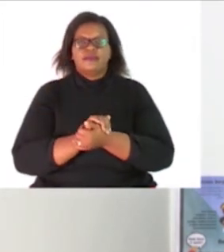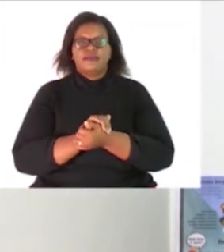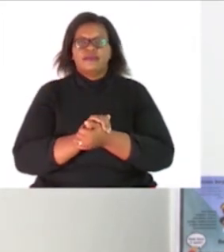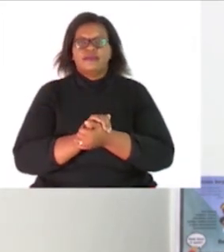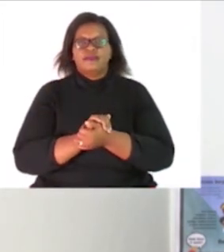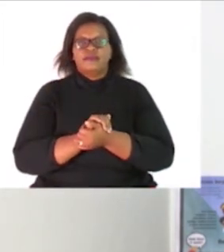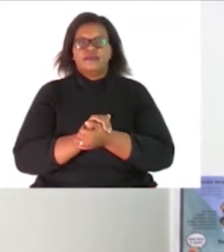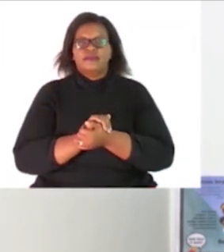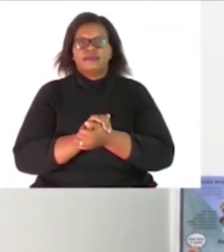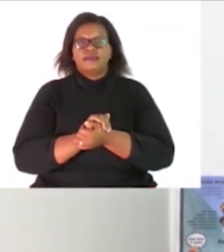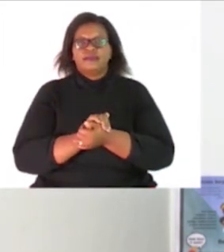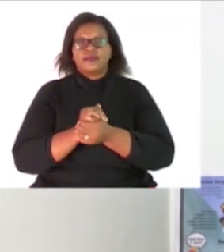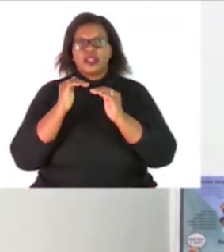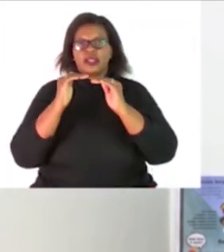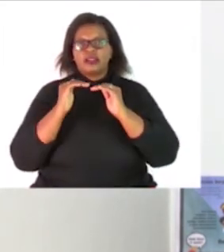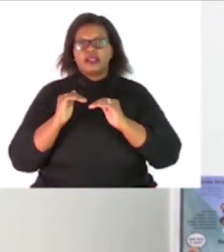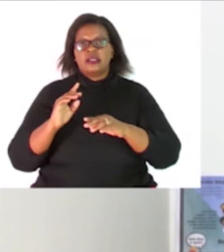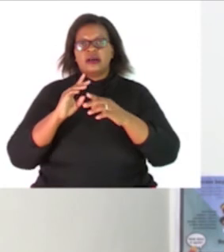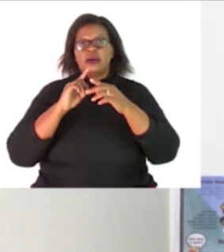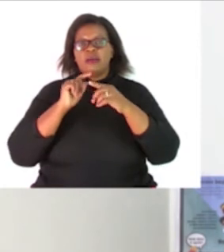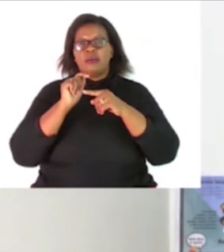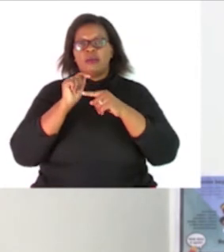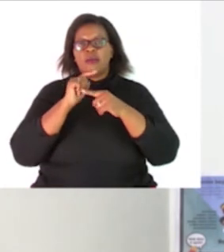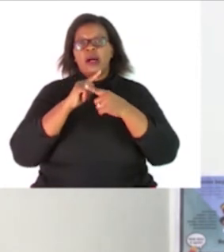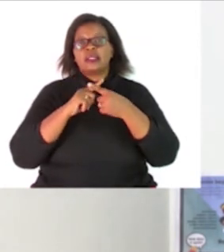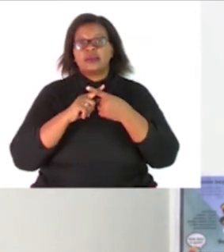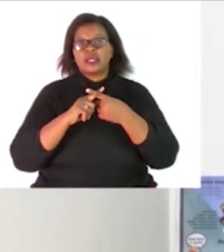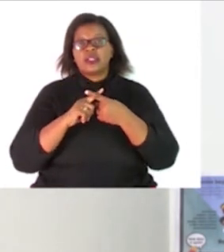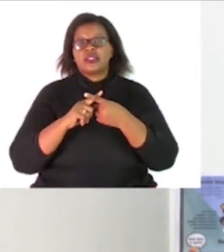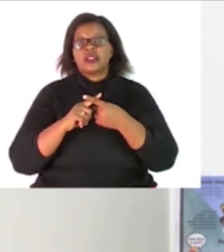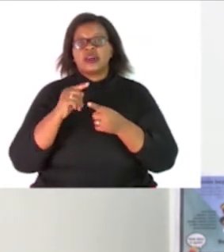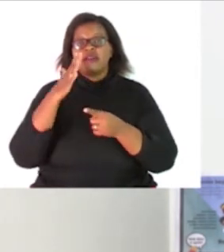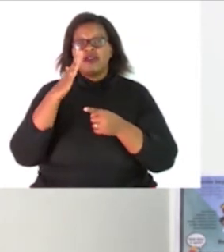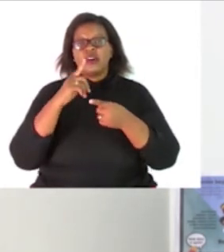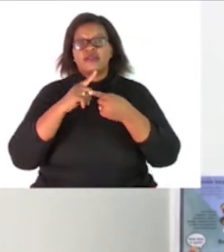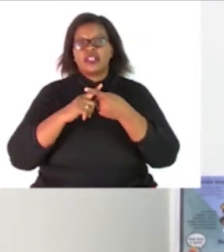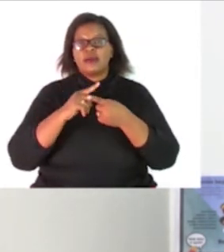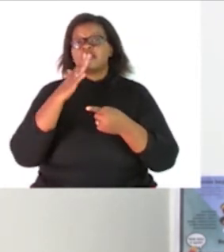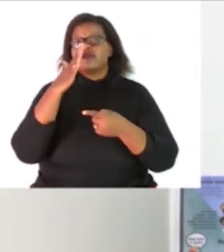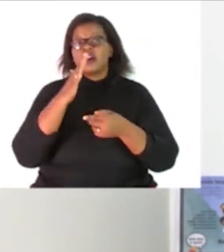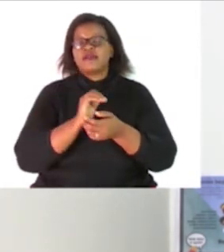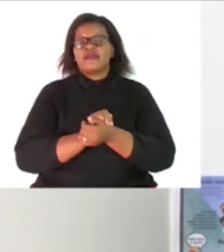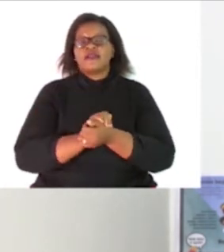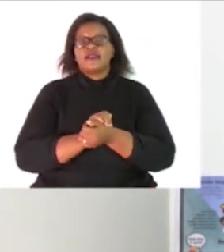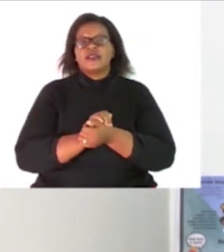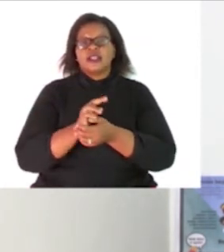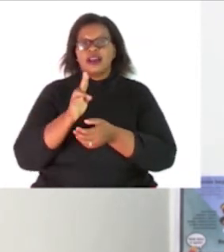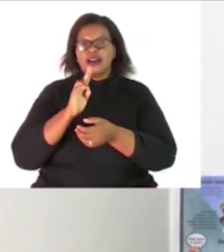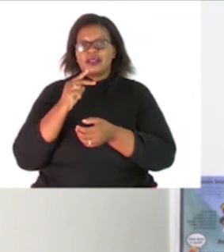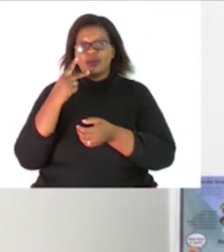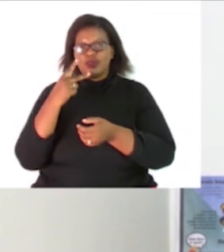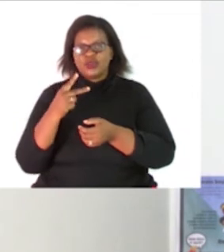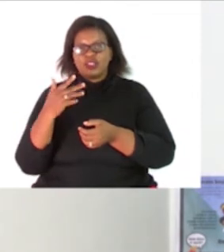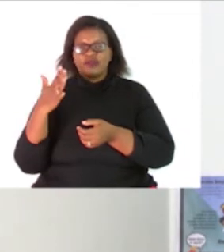Good. The next step is multiplication. We take 5 times 5. 5 times 5